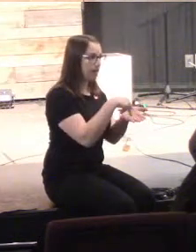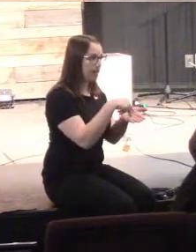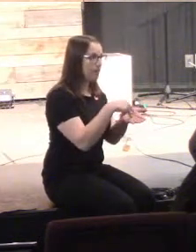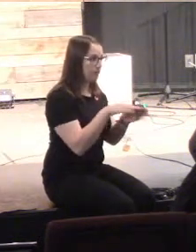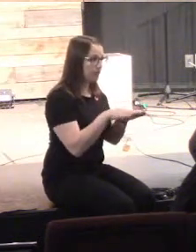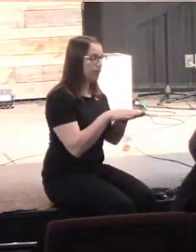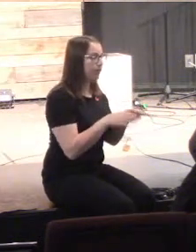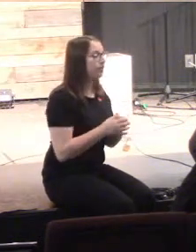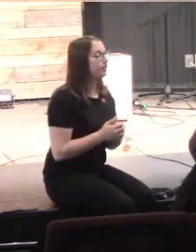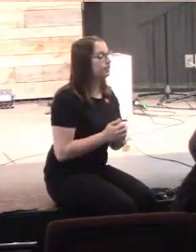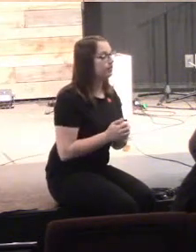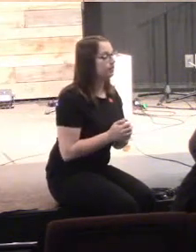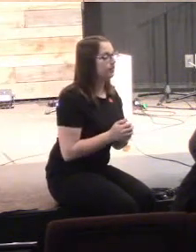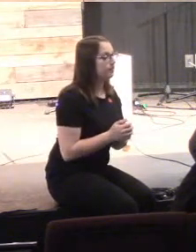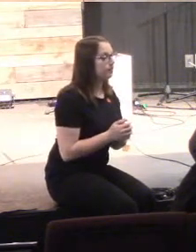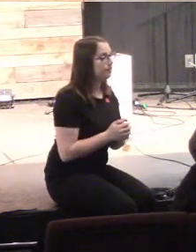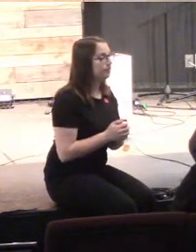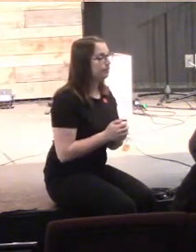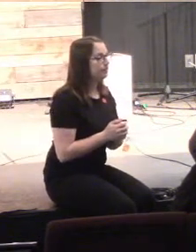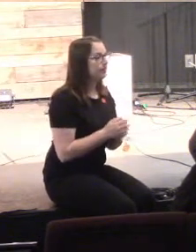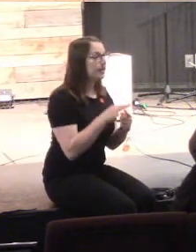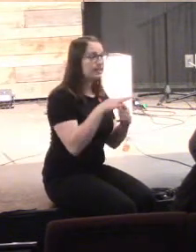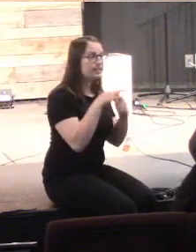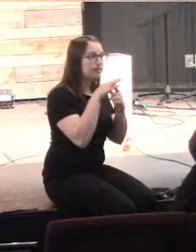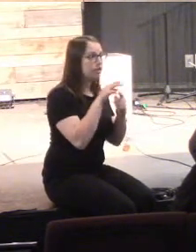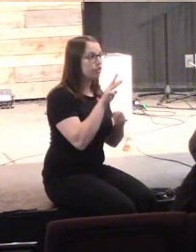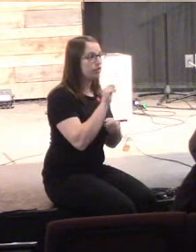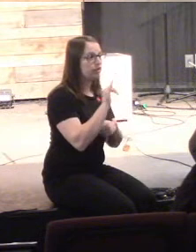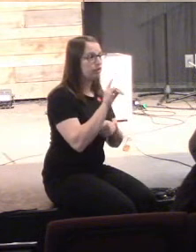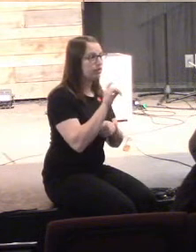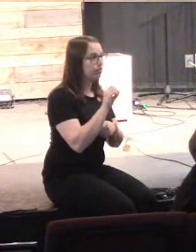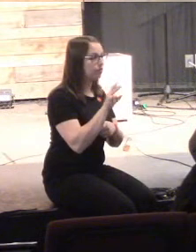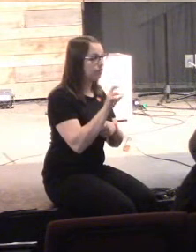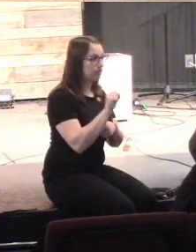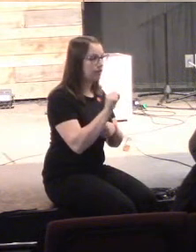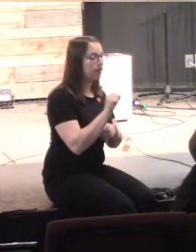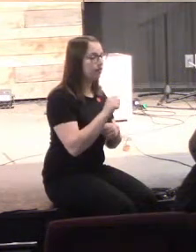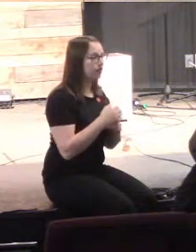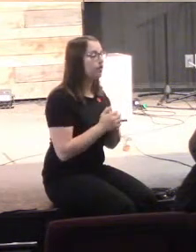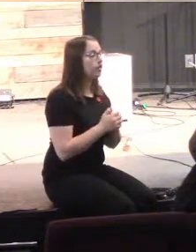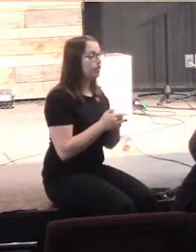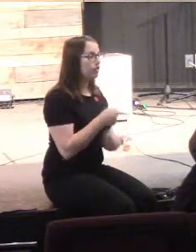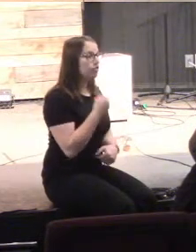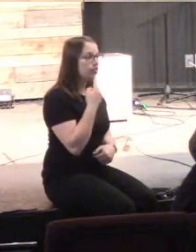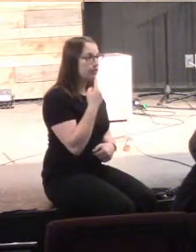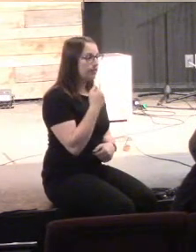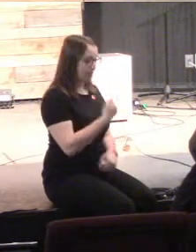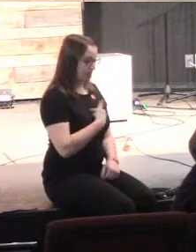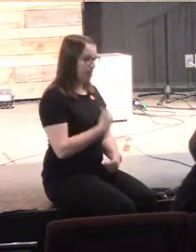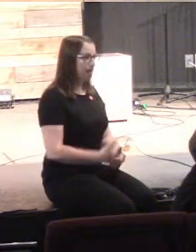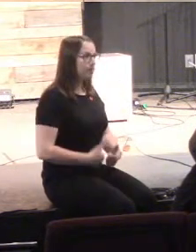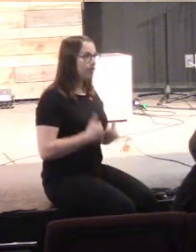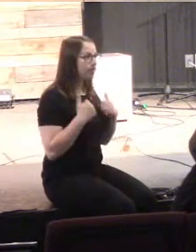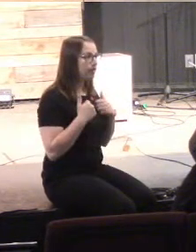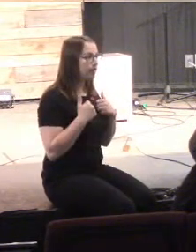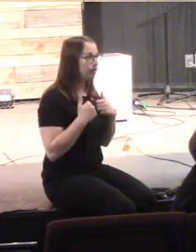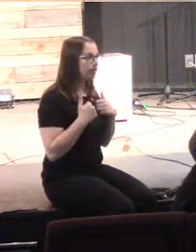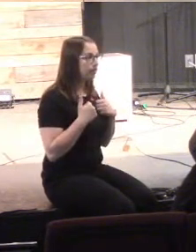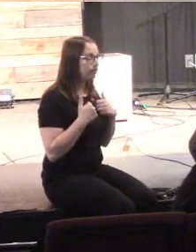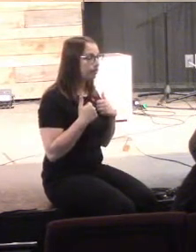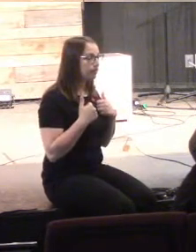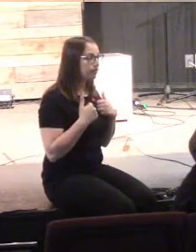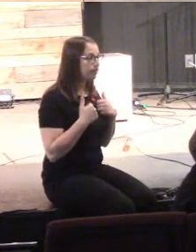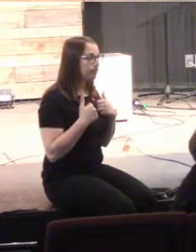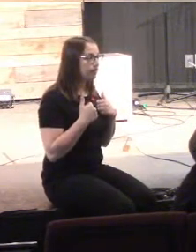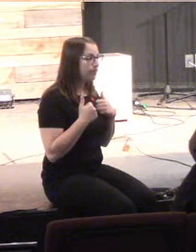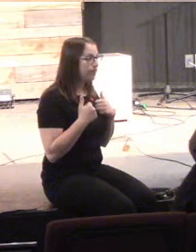the believers, especially the widows, and presented her to them alive. This became known